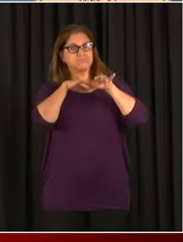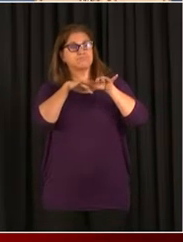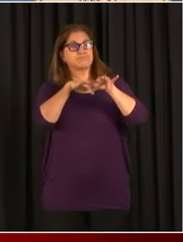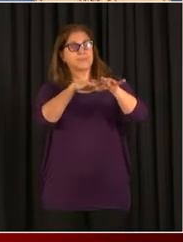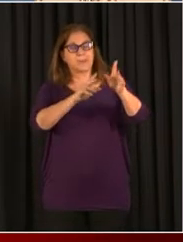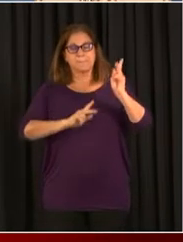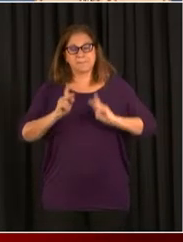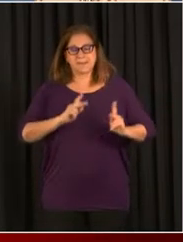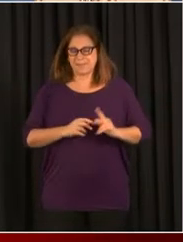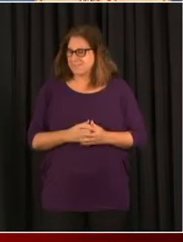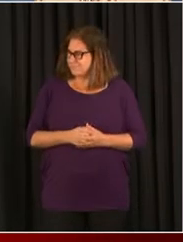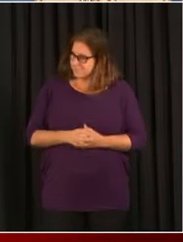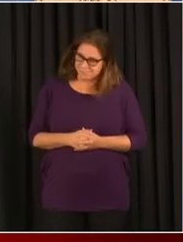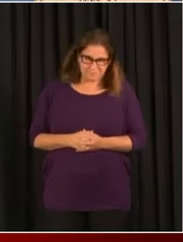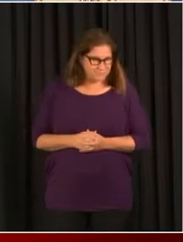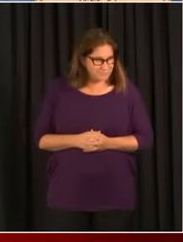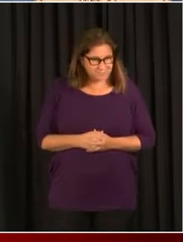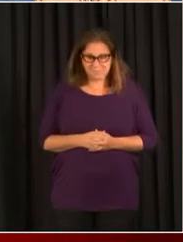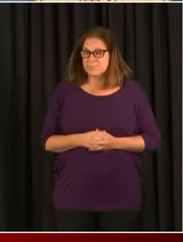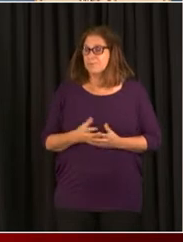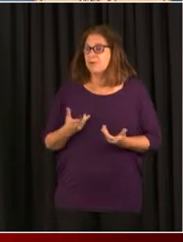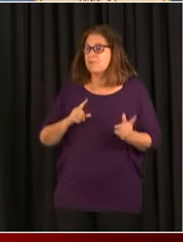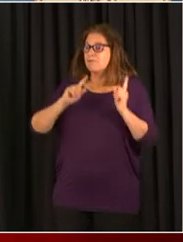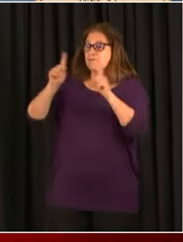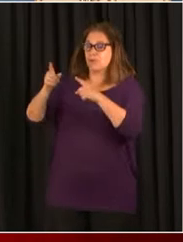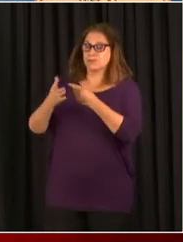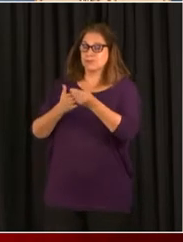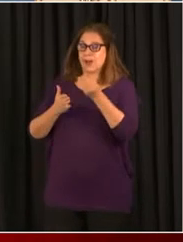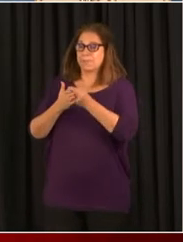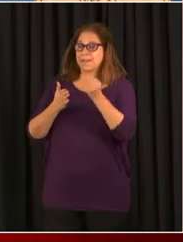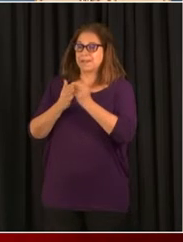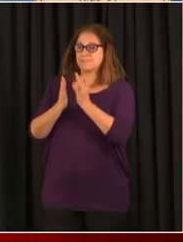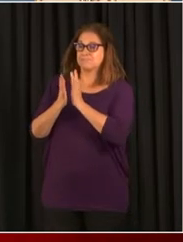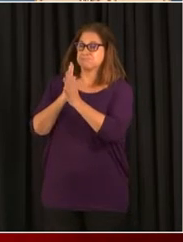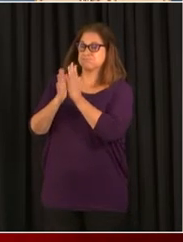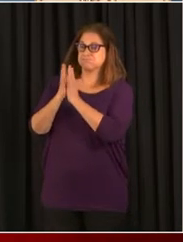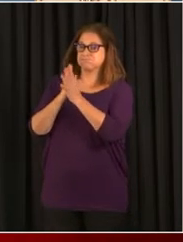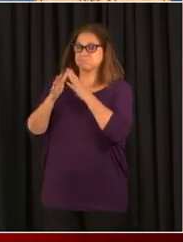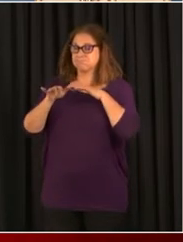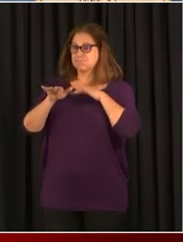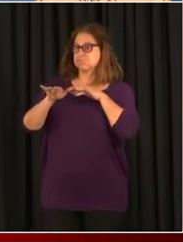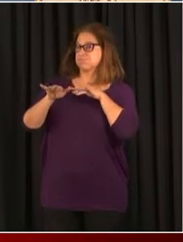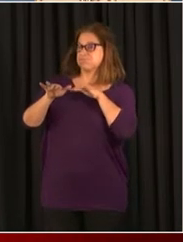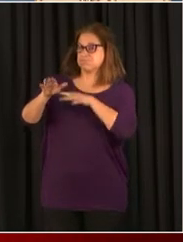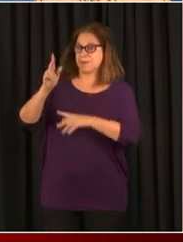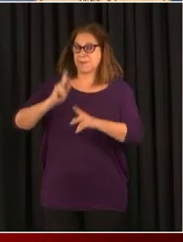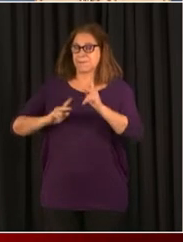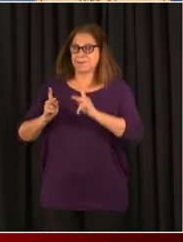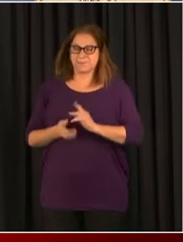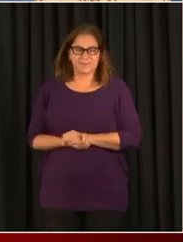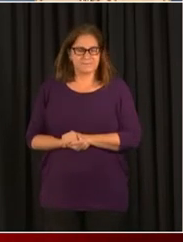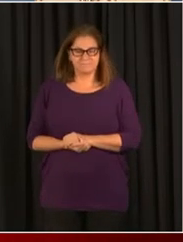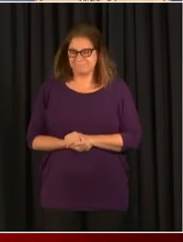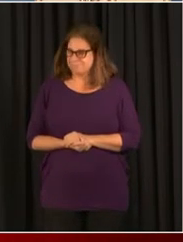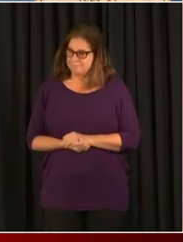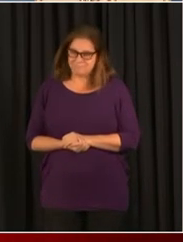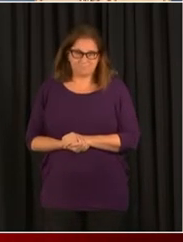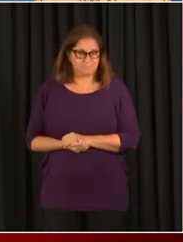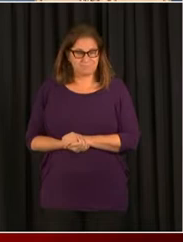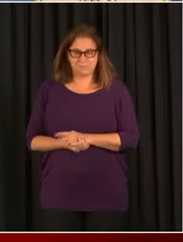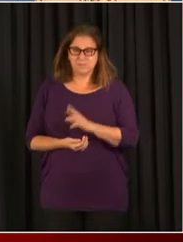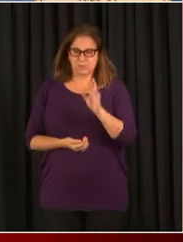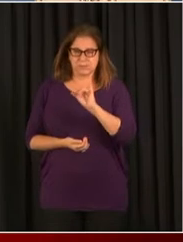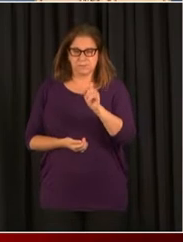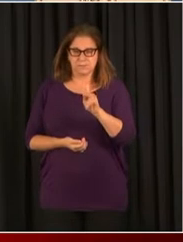medium risk activities. Having a small group outdoor dinner with family and friends who live in the